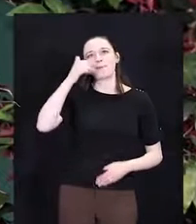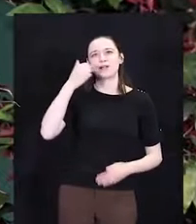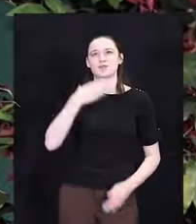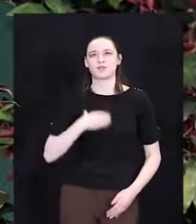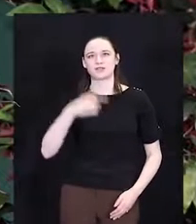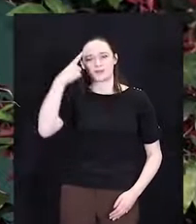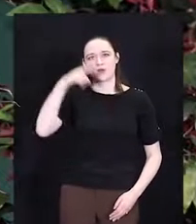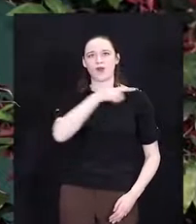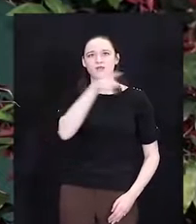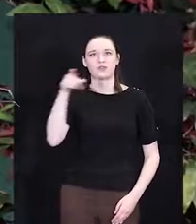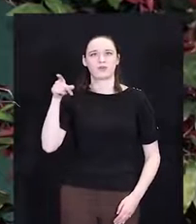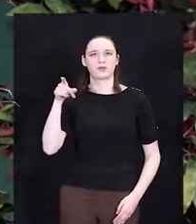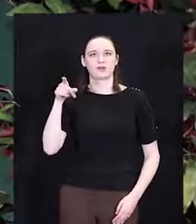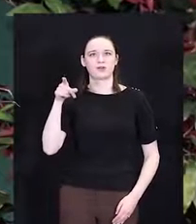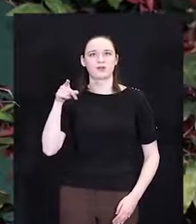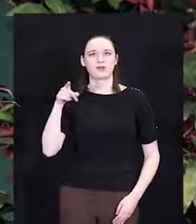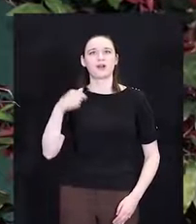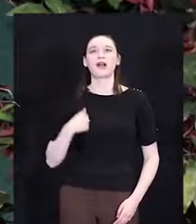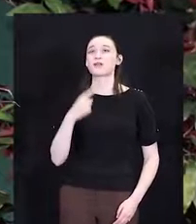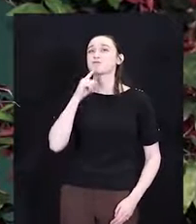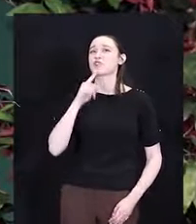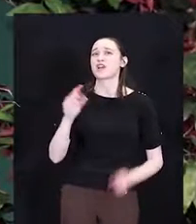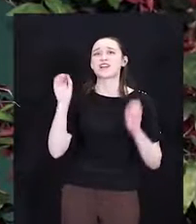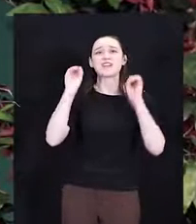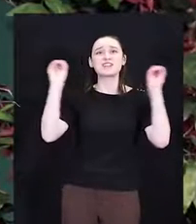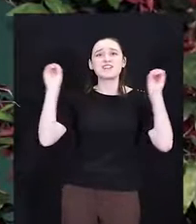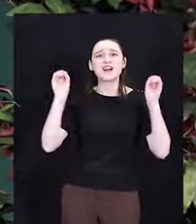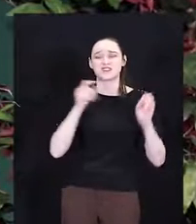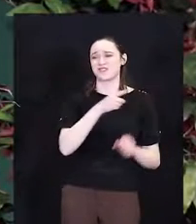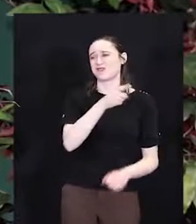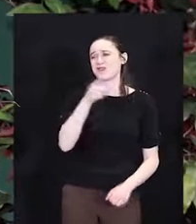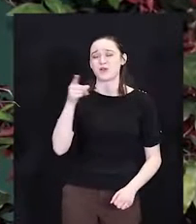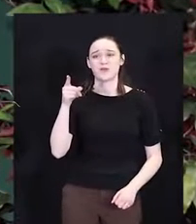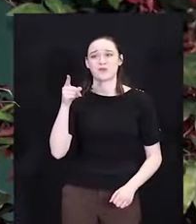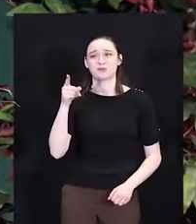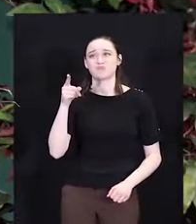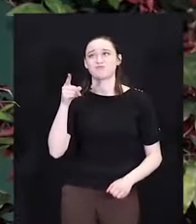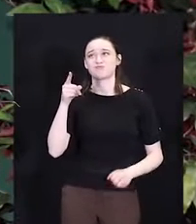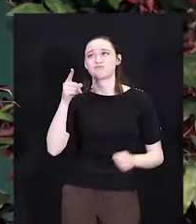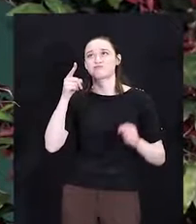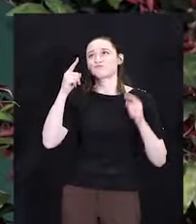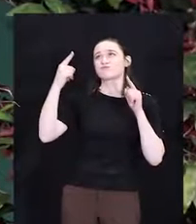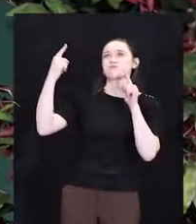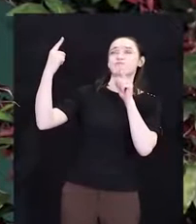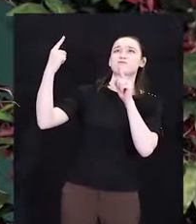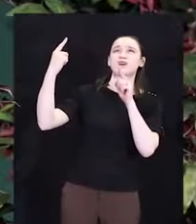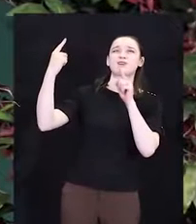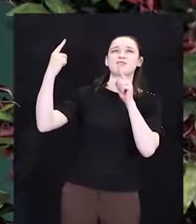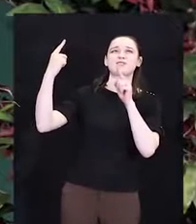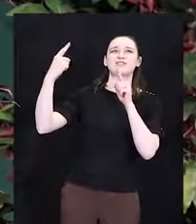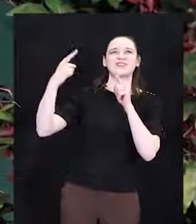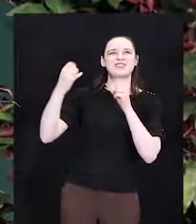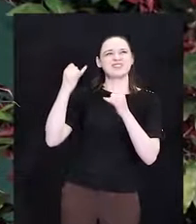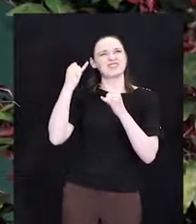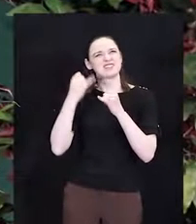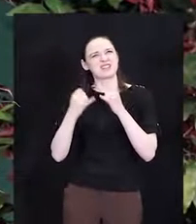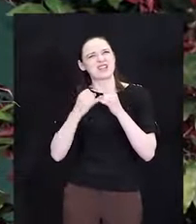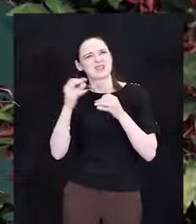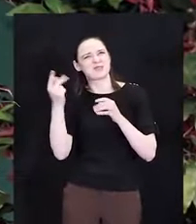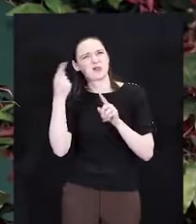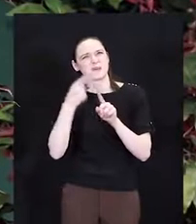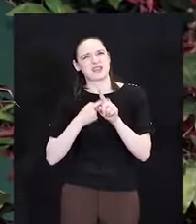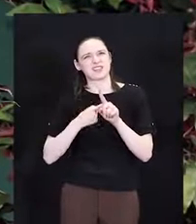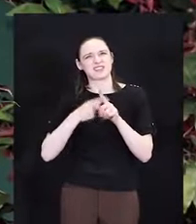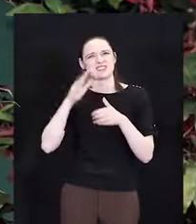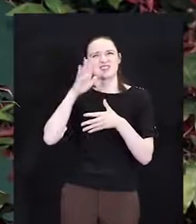wishes. I'm sure that none of you could have envisioned that the last few months of your senior year